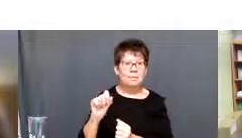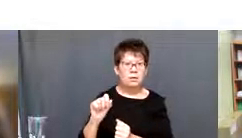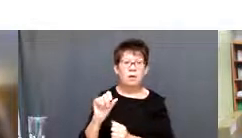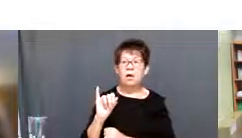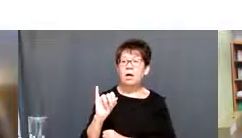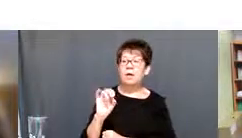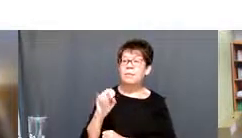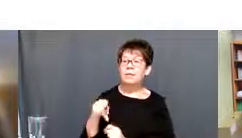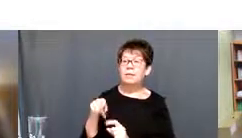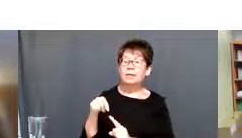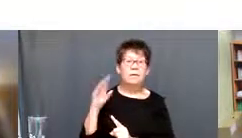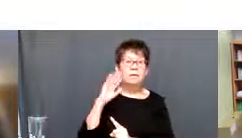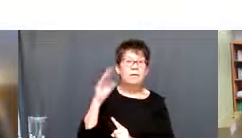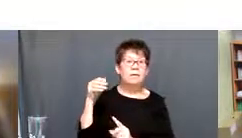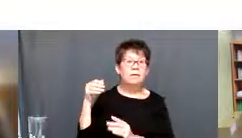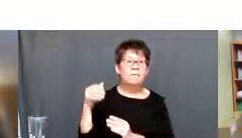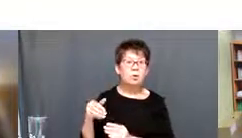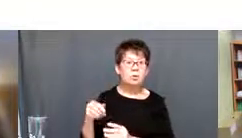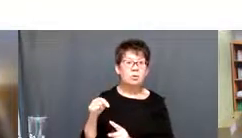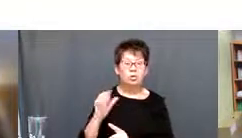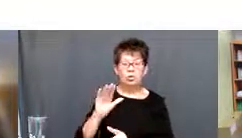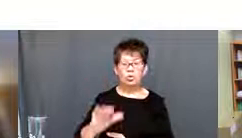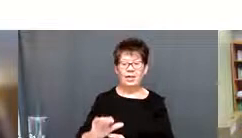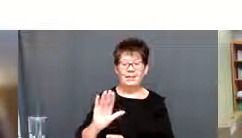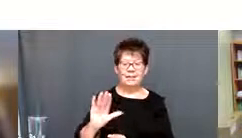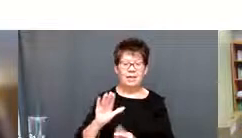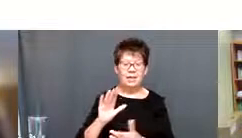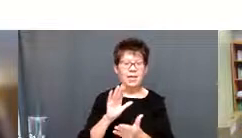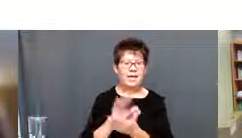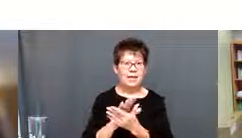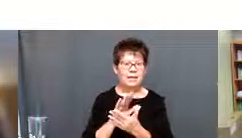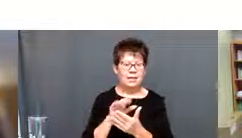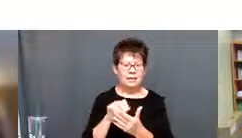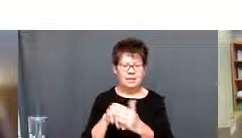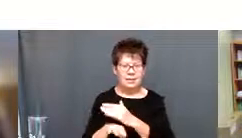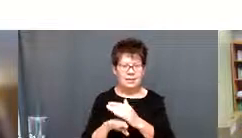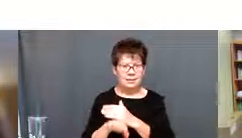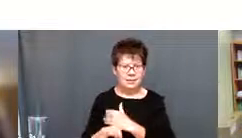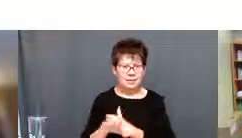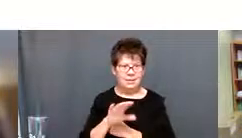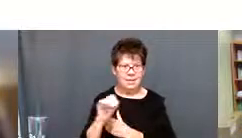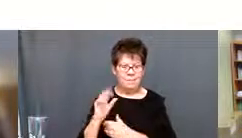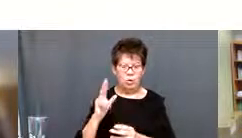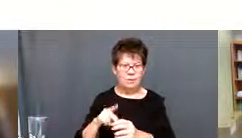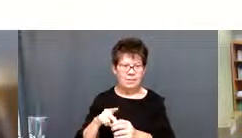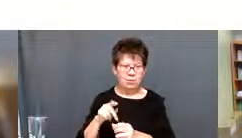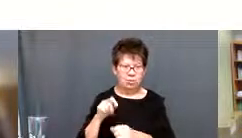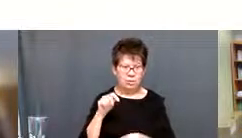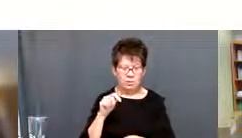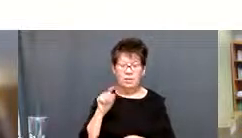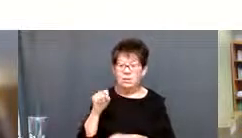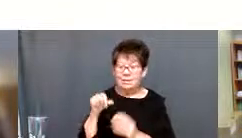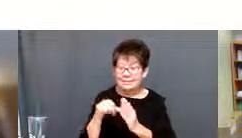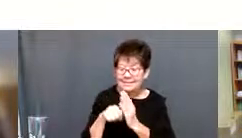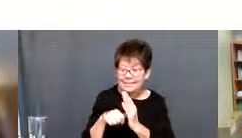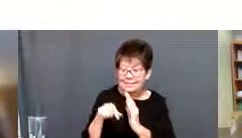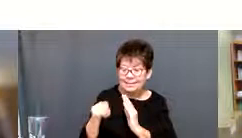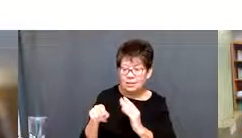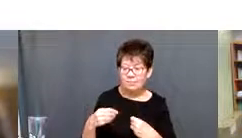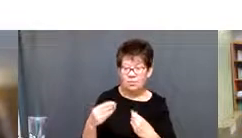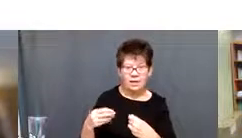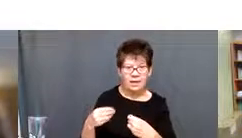IEP focuses primarily on your child's access and participation in educational activities, with an emphasis on providing them